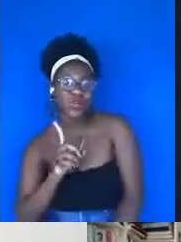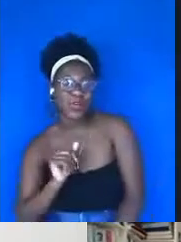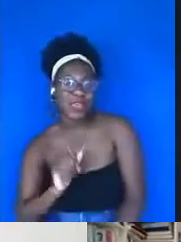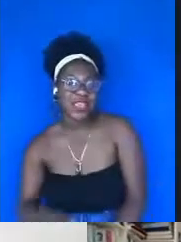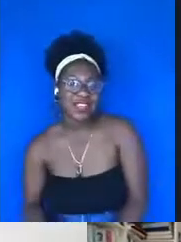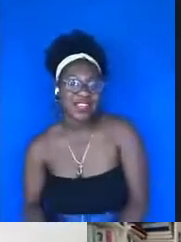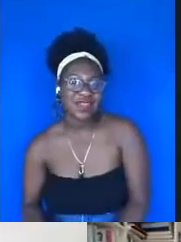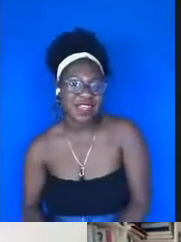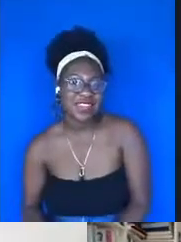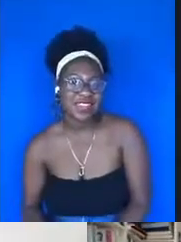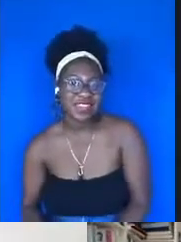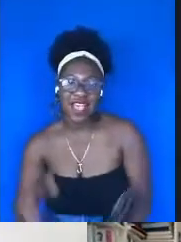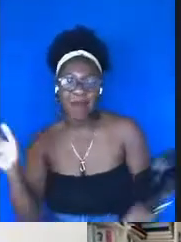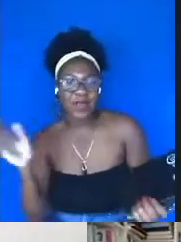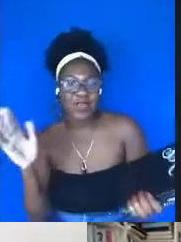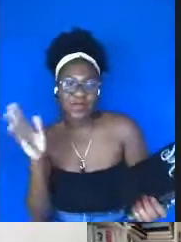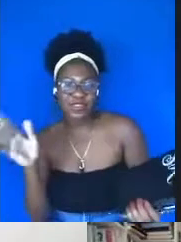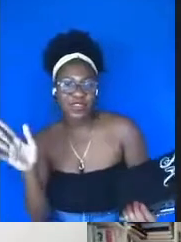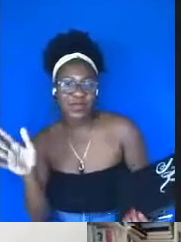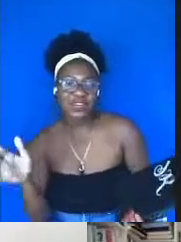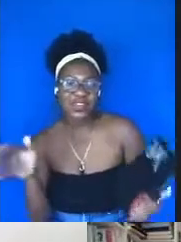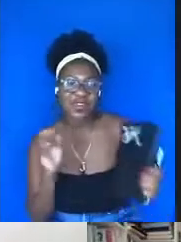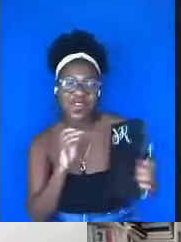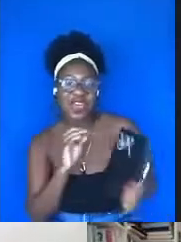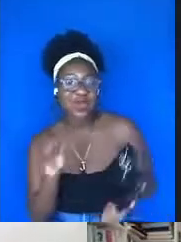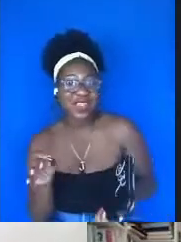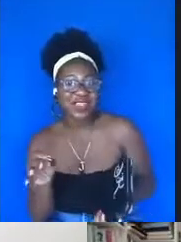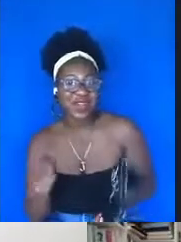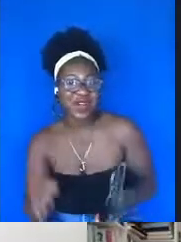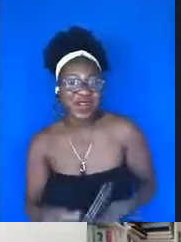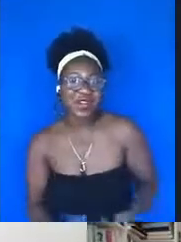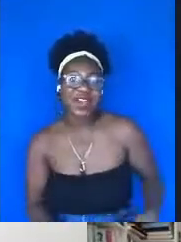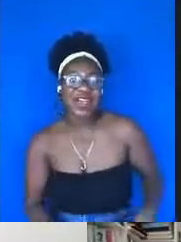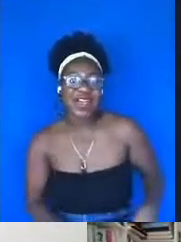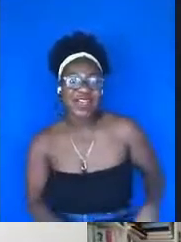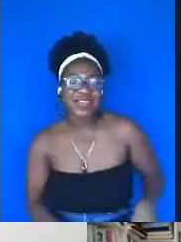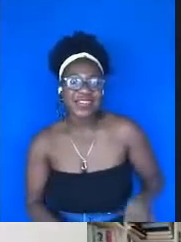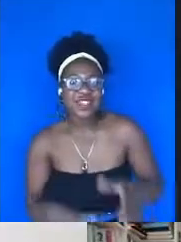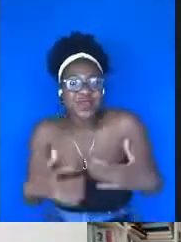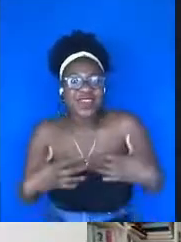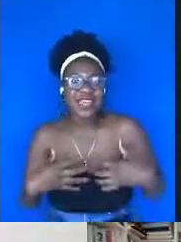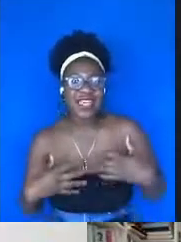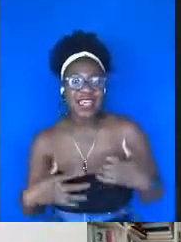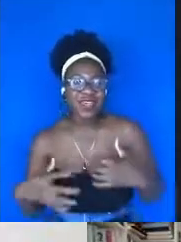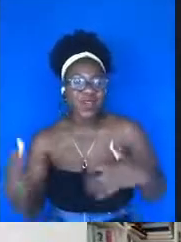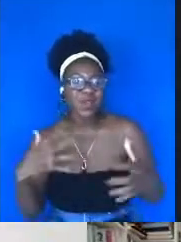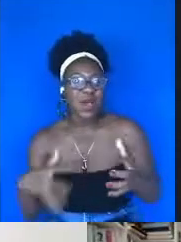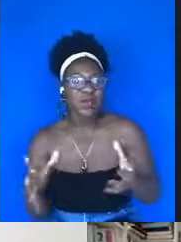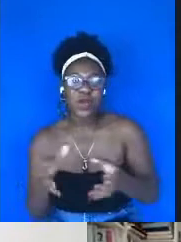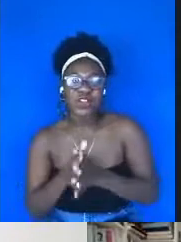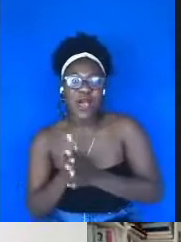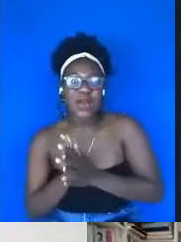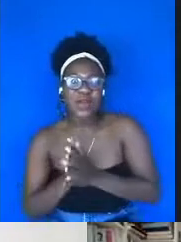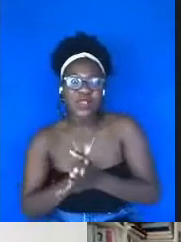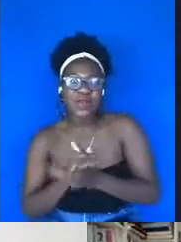So for me, it's finding, I'm a big music human, so it's finding a playlist for her. Just because, like, with my